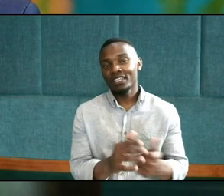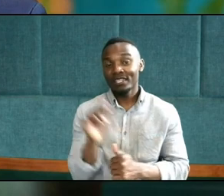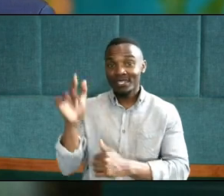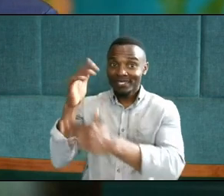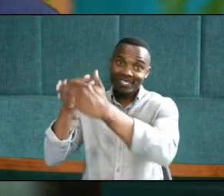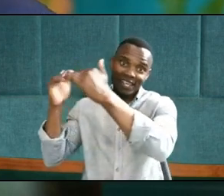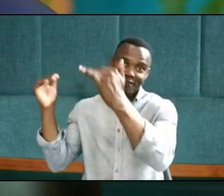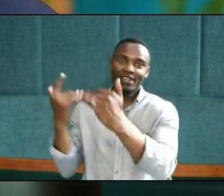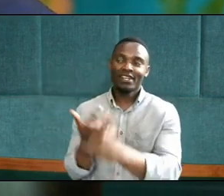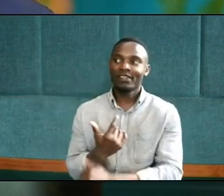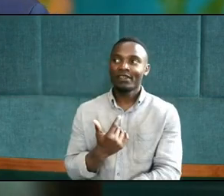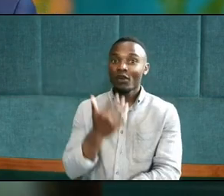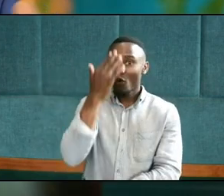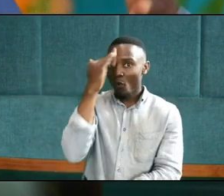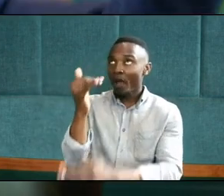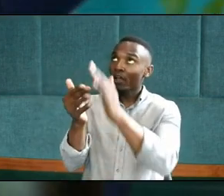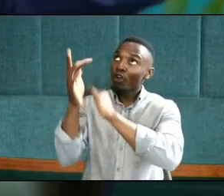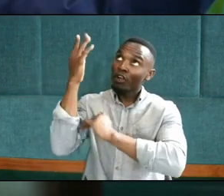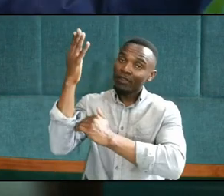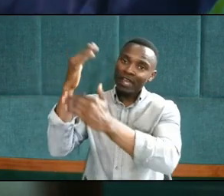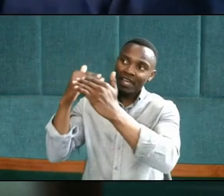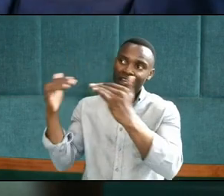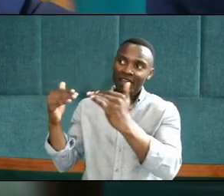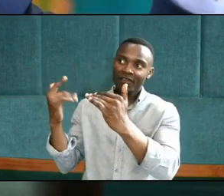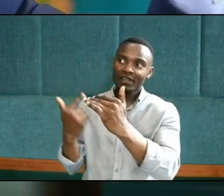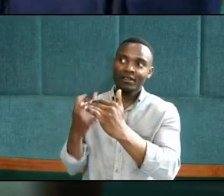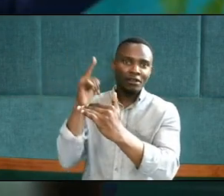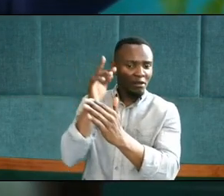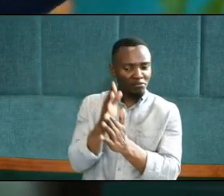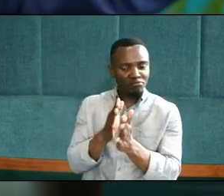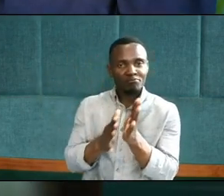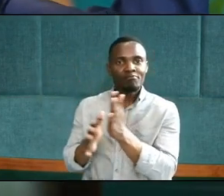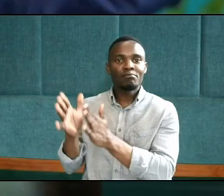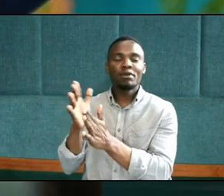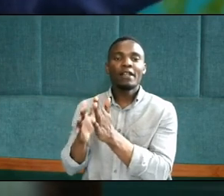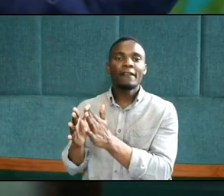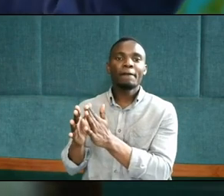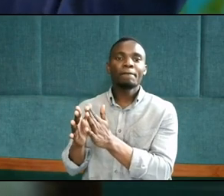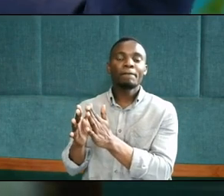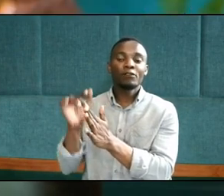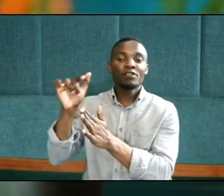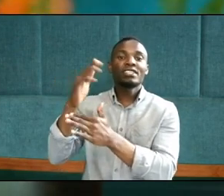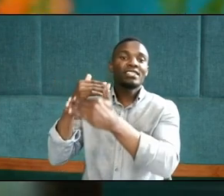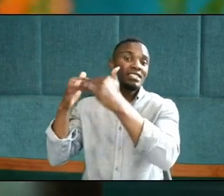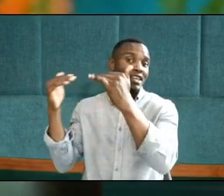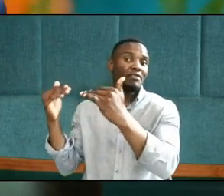heavenly, for the God of heaven sets it up. It has been set up by the God of heaven. So it is heavenly.